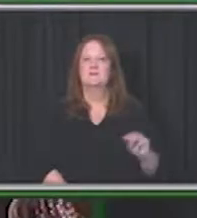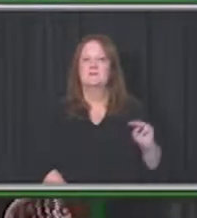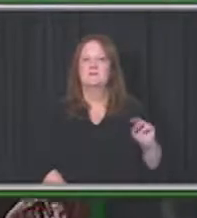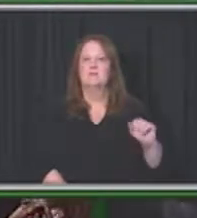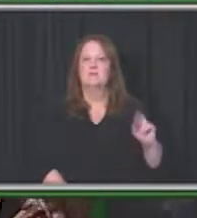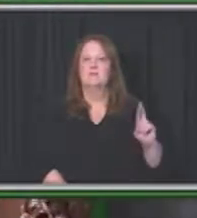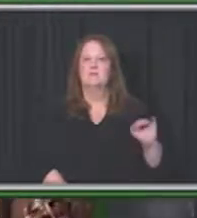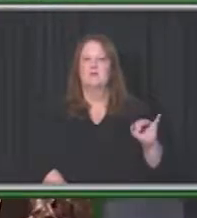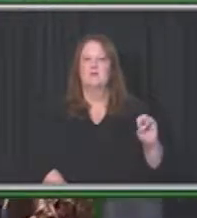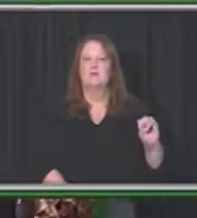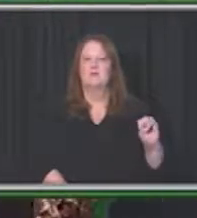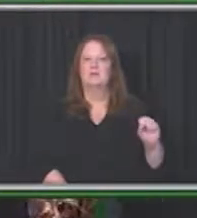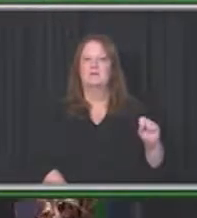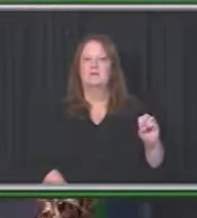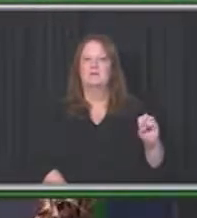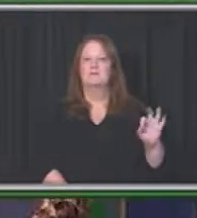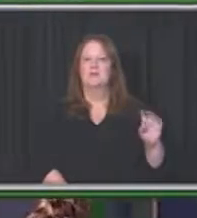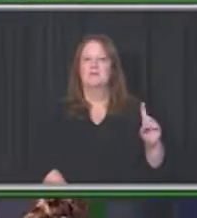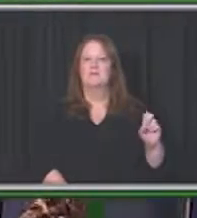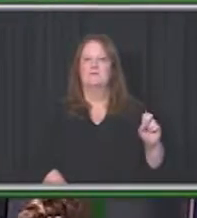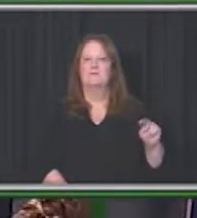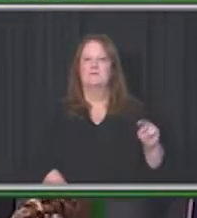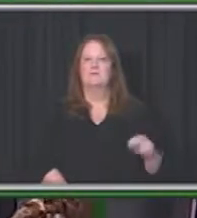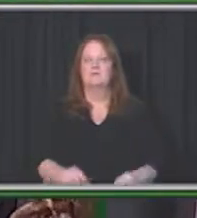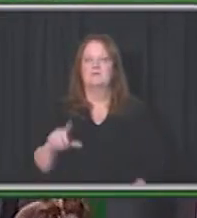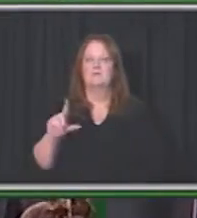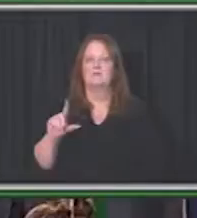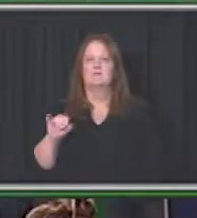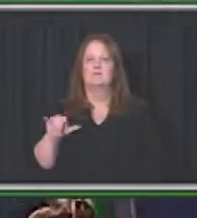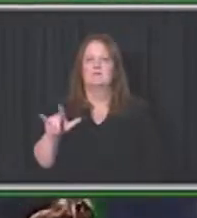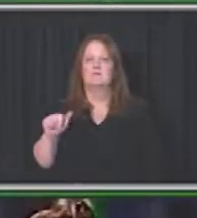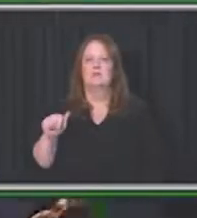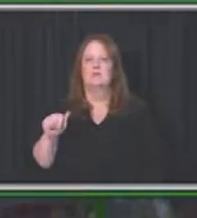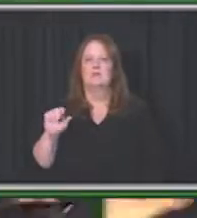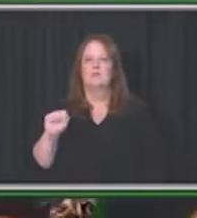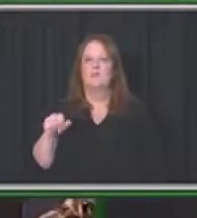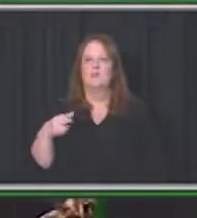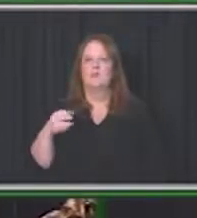Marie Sefton. Lilia Boyu.